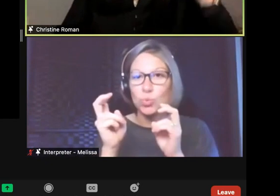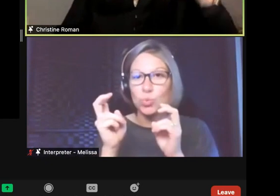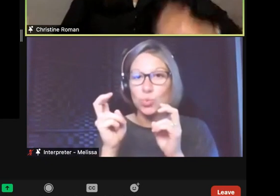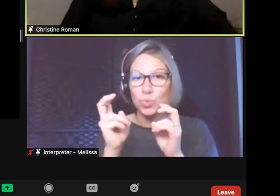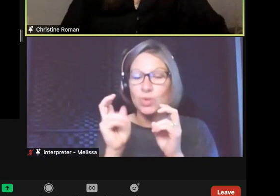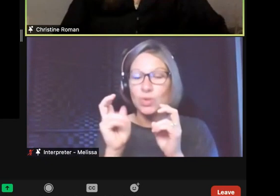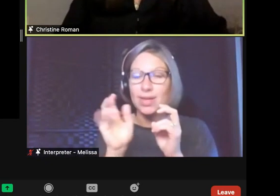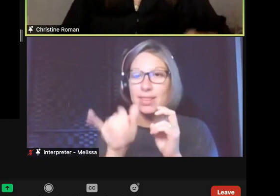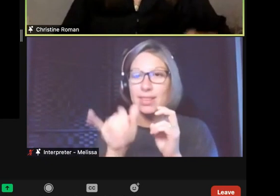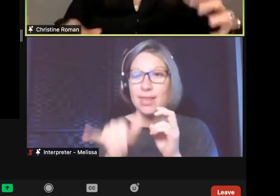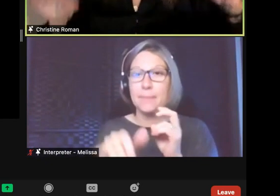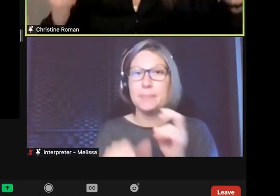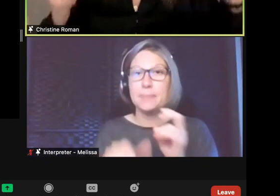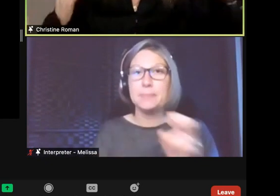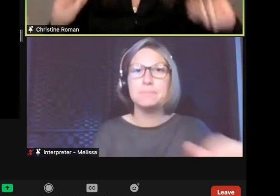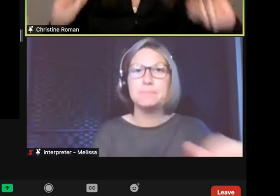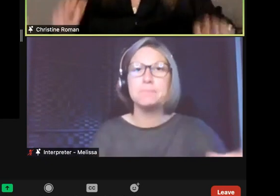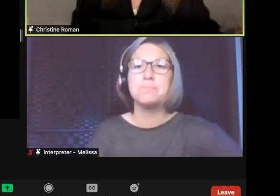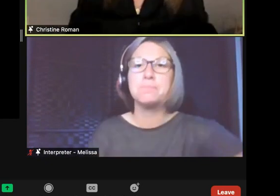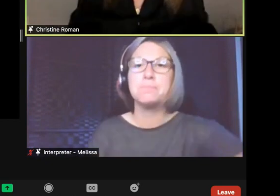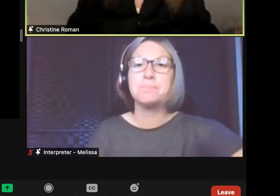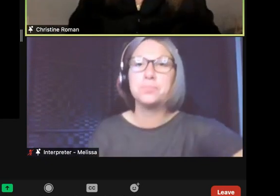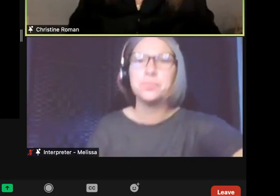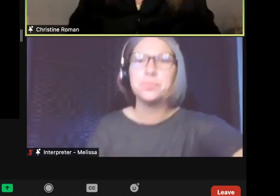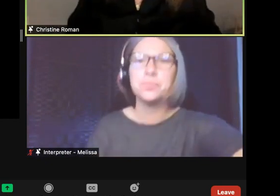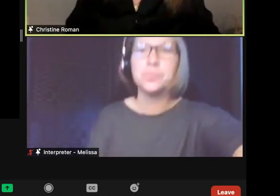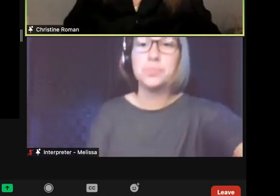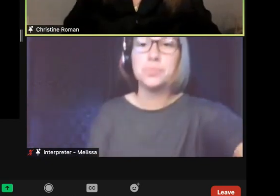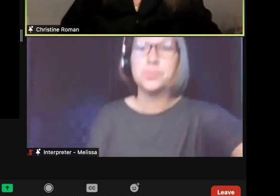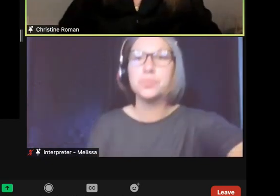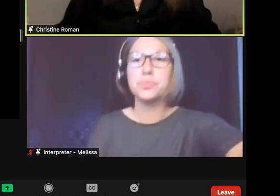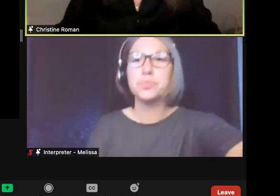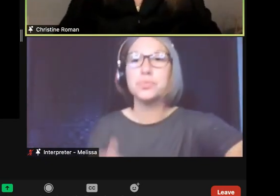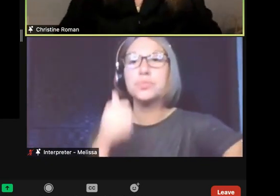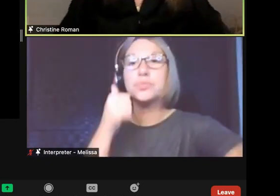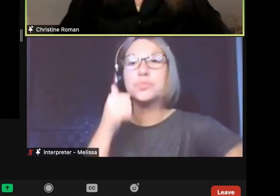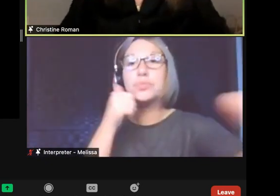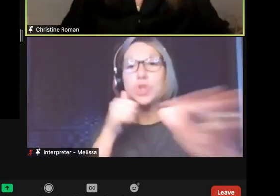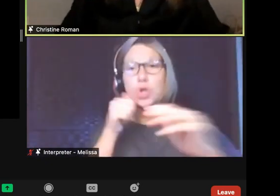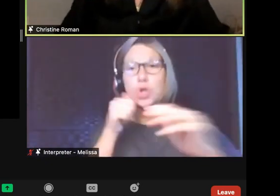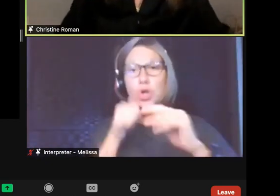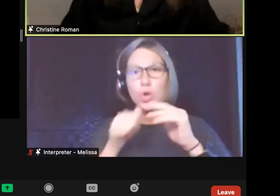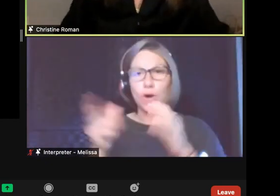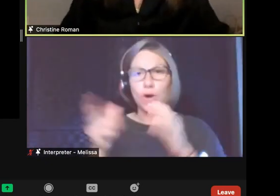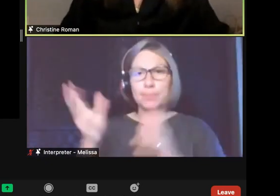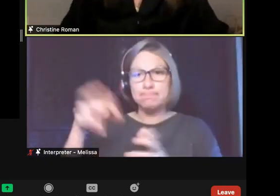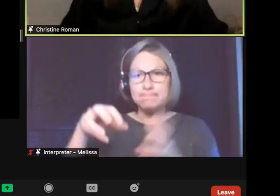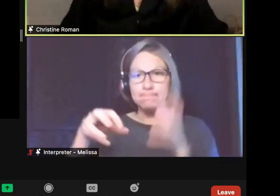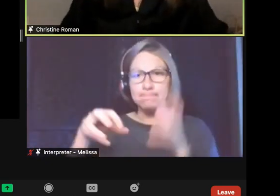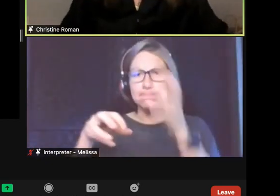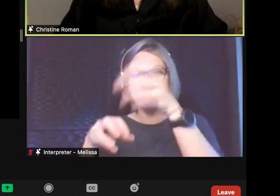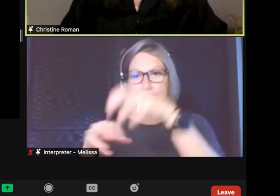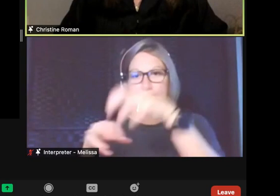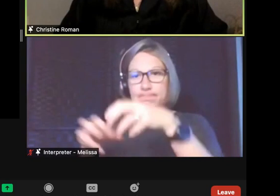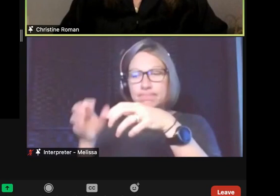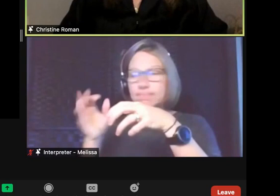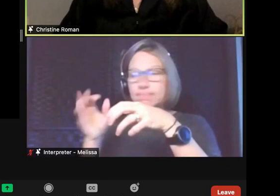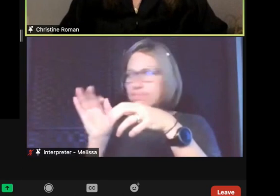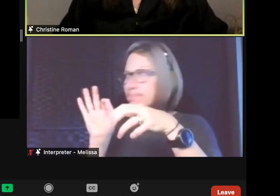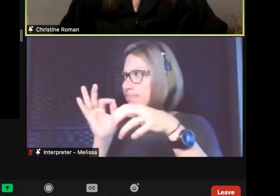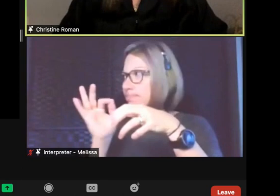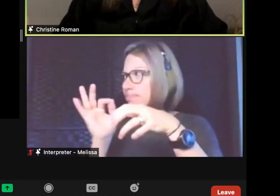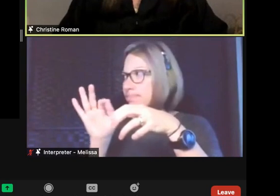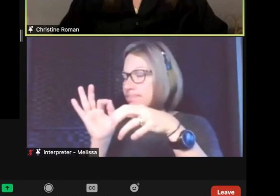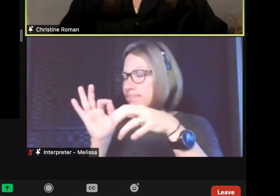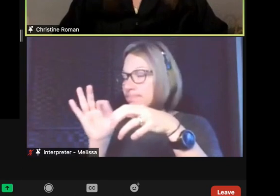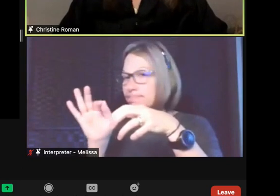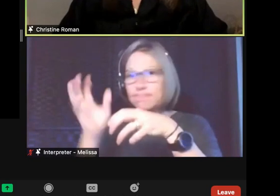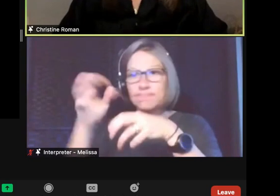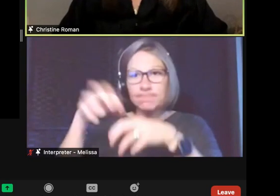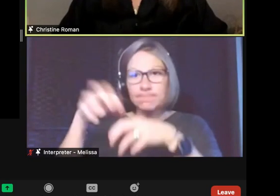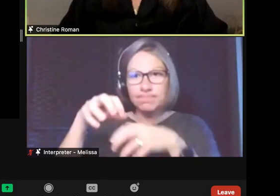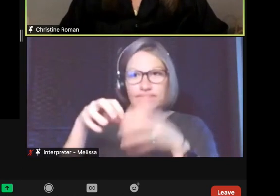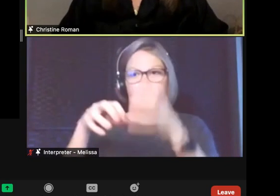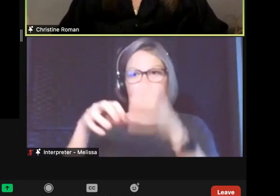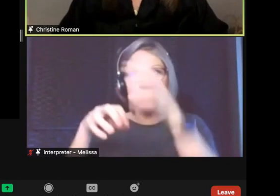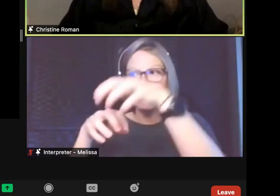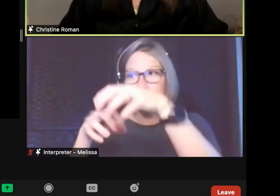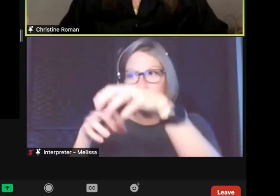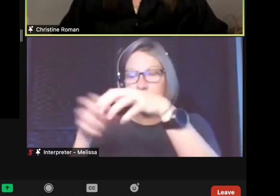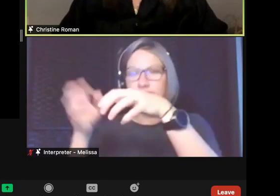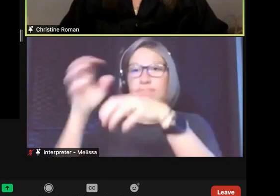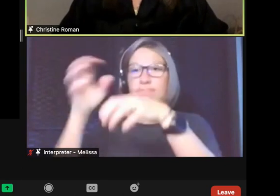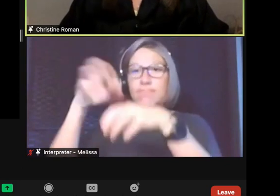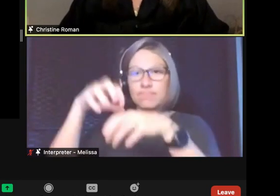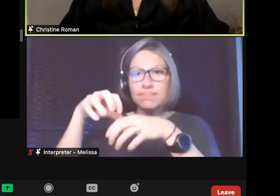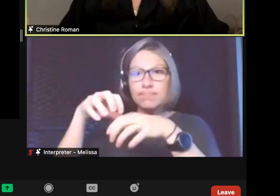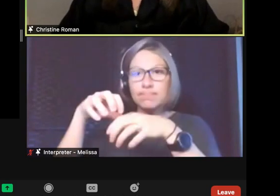So the little girl built the blocks back up again, a little more cautiously, keeping her eye on Jim. As soon as she got them tall again, he knocked him